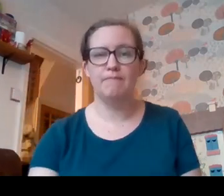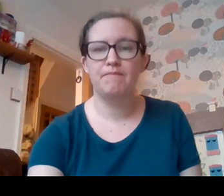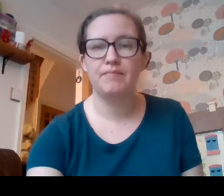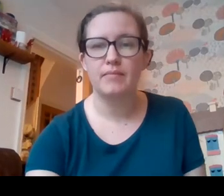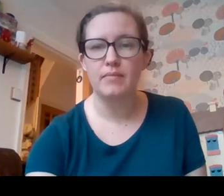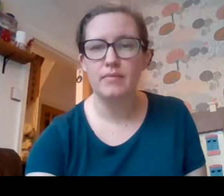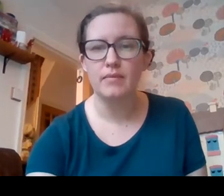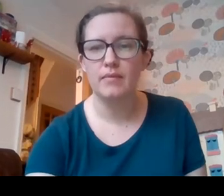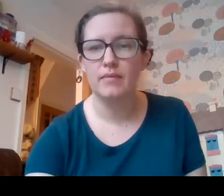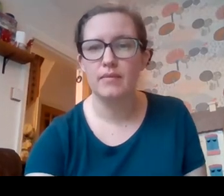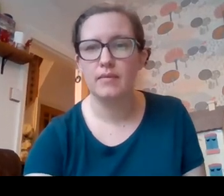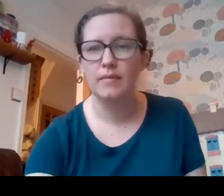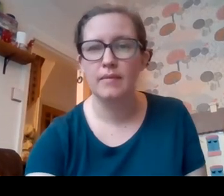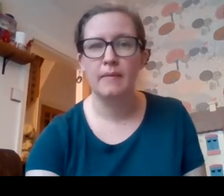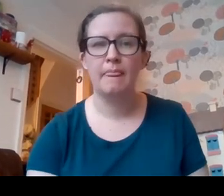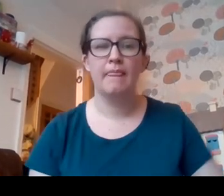to do.